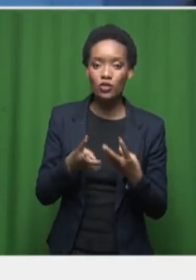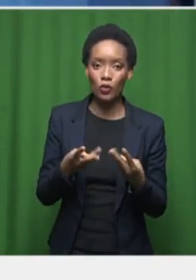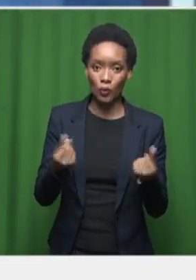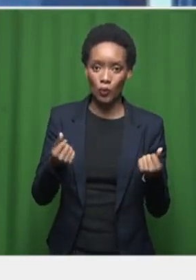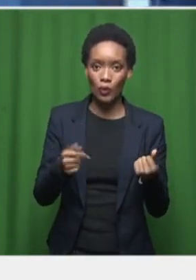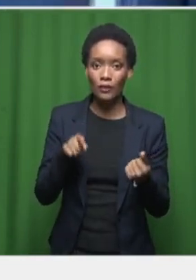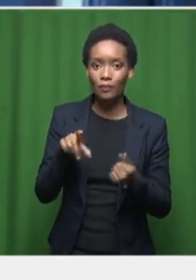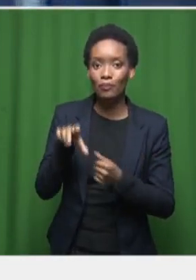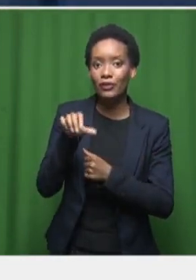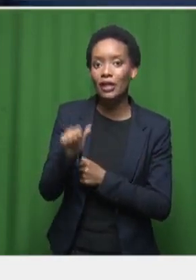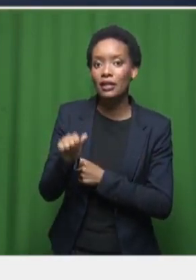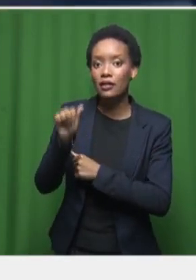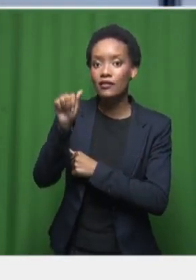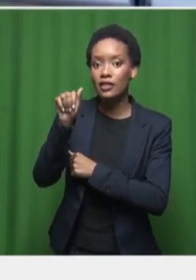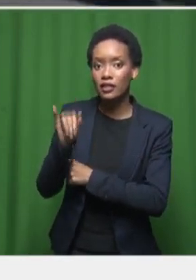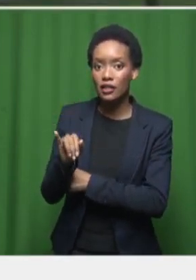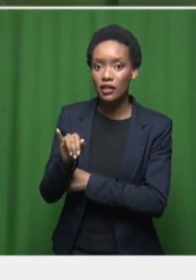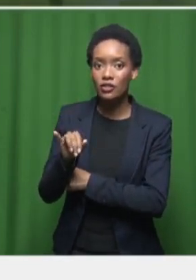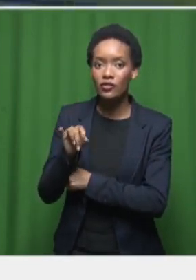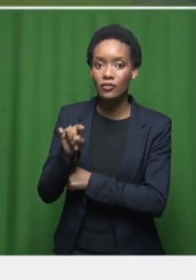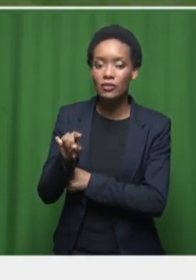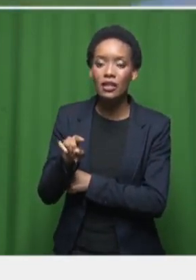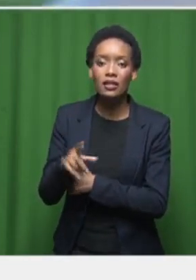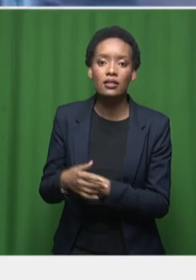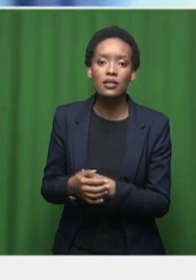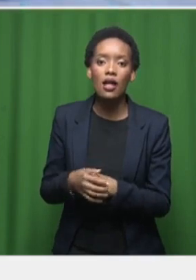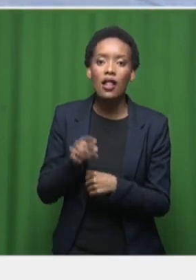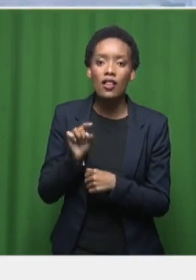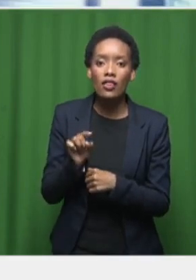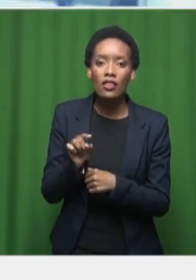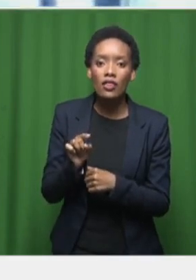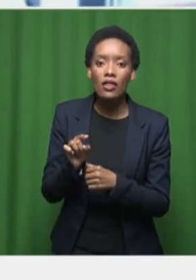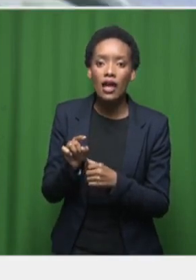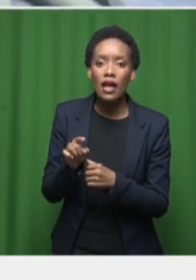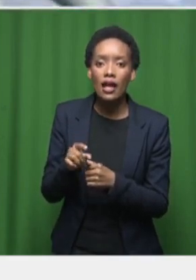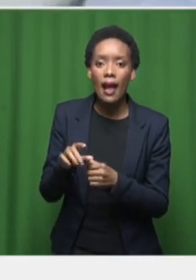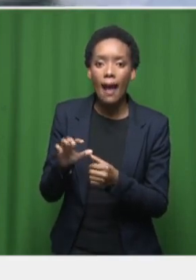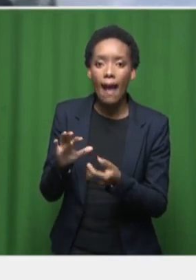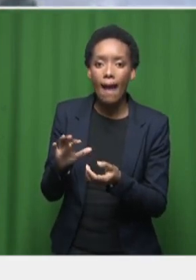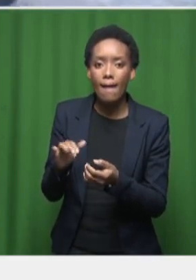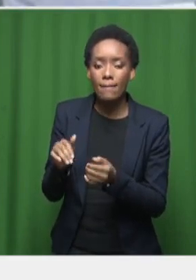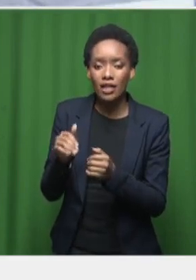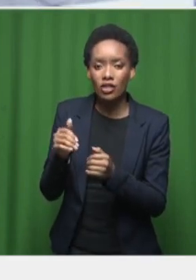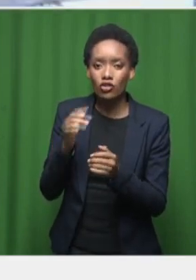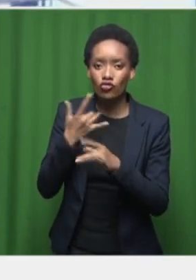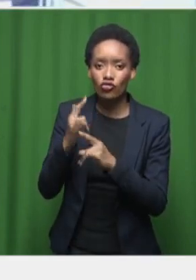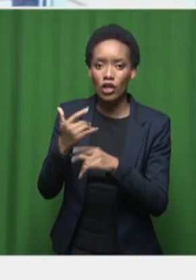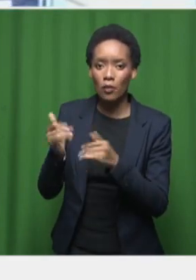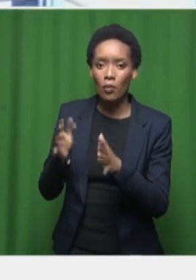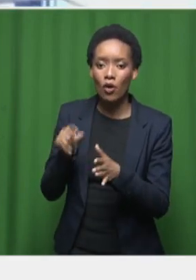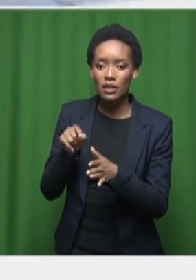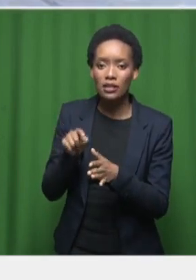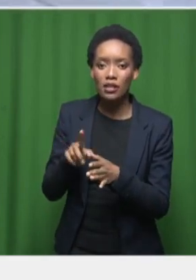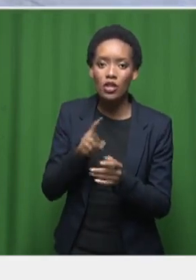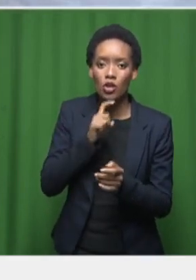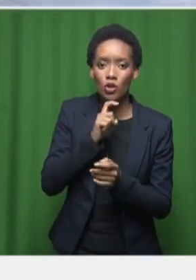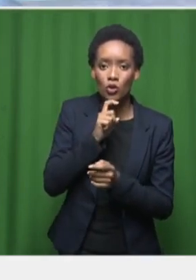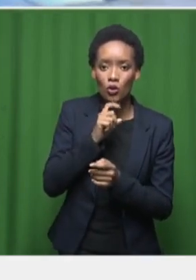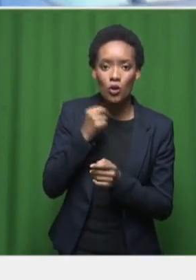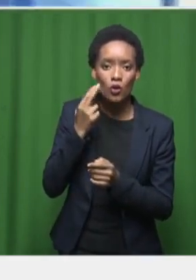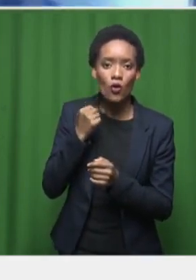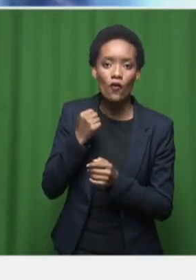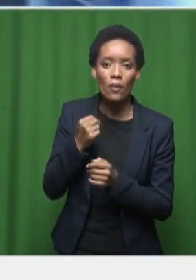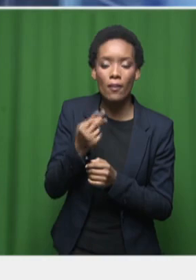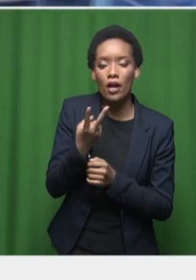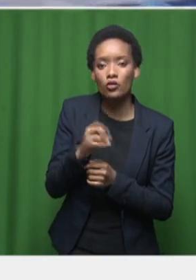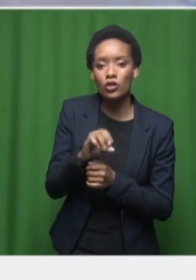an artificial intelligence chatbot, and it's developed by OpenAI and released in November 2022. But let's